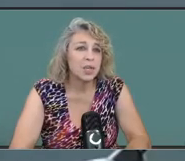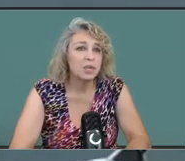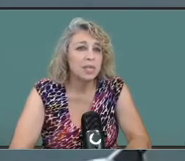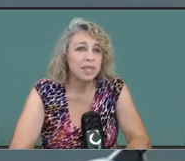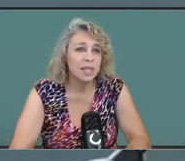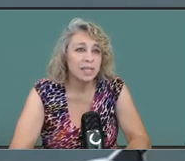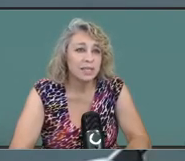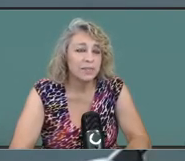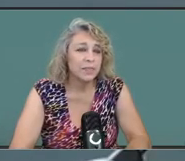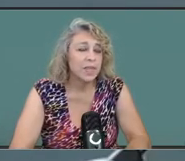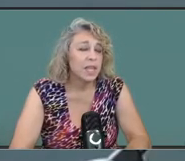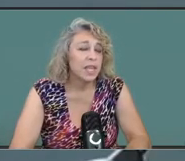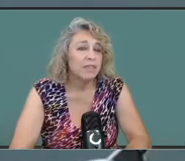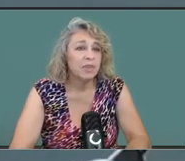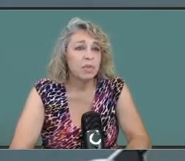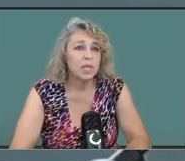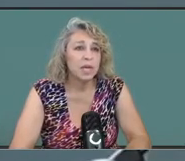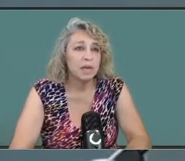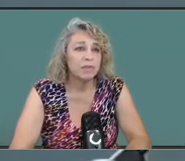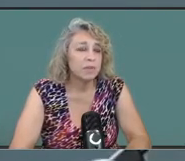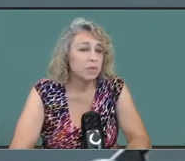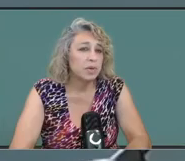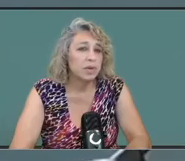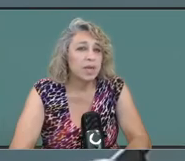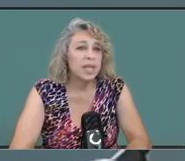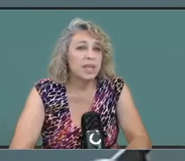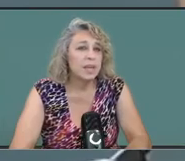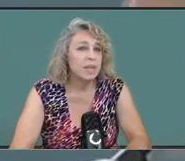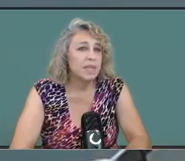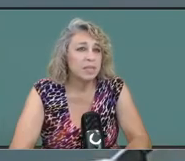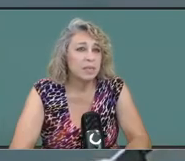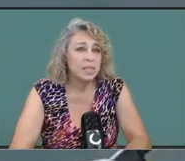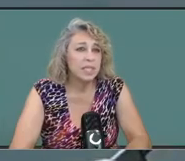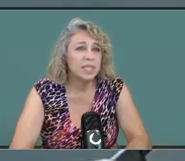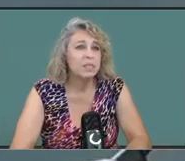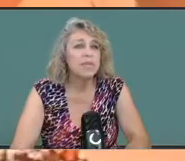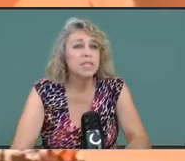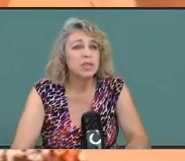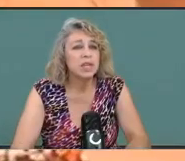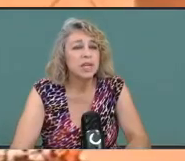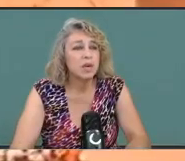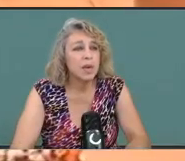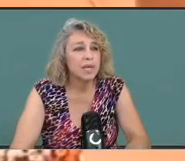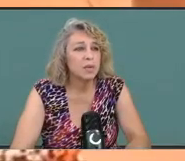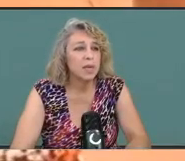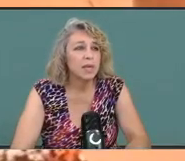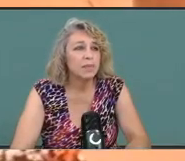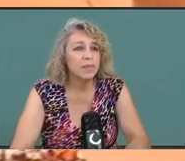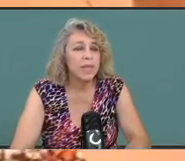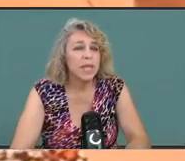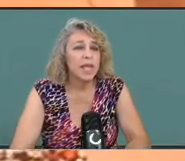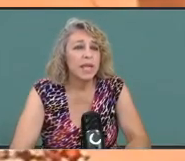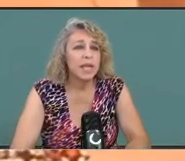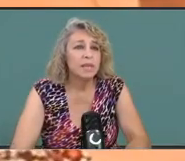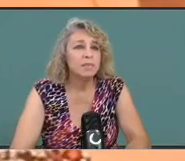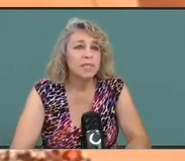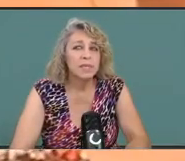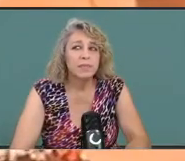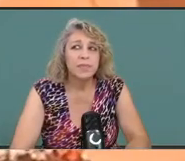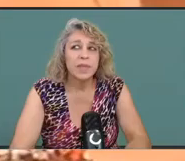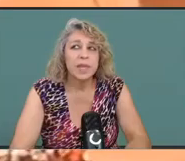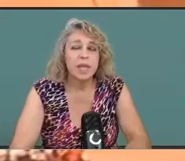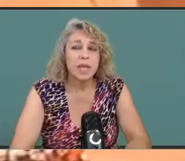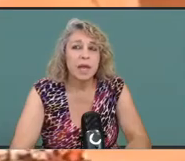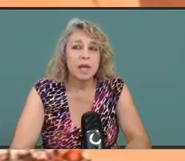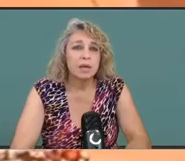that you did things, even though it was uncomfortable, not because it was easy, because you did it in the correct way. And AIMS